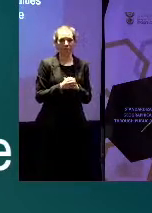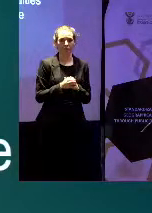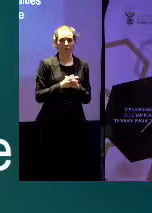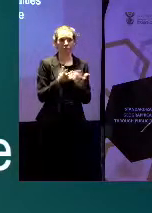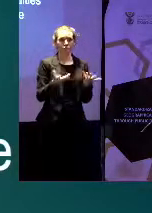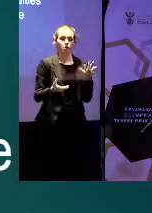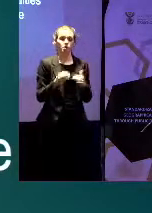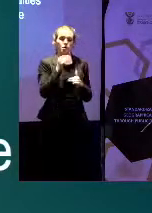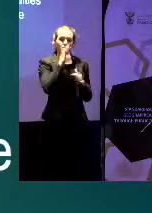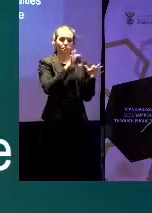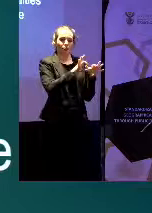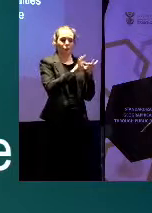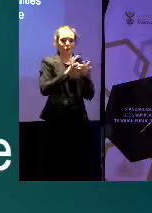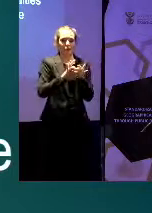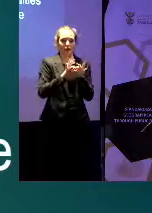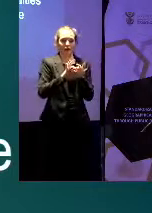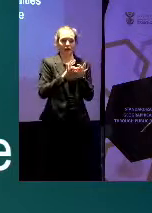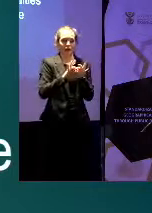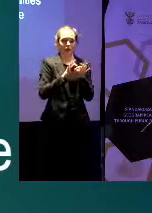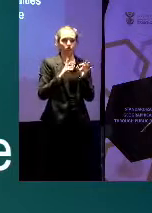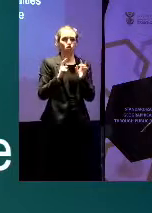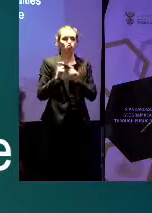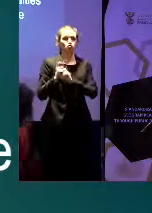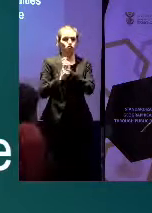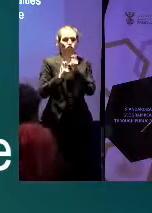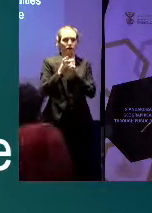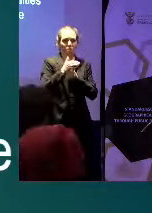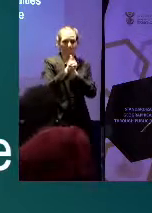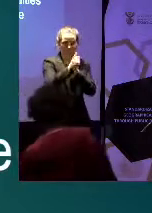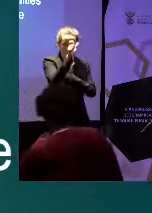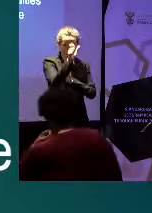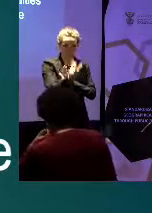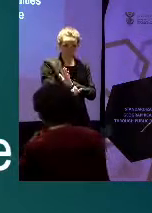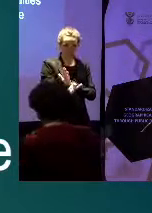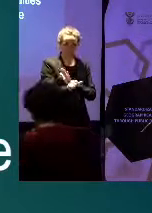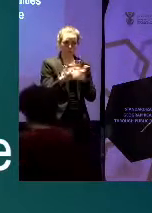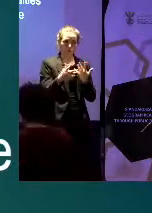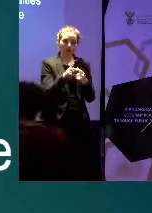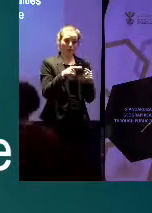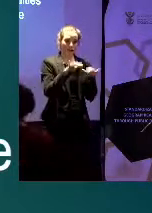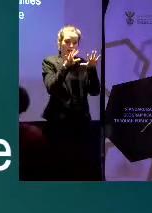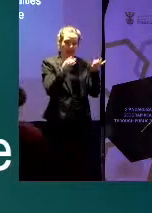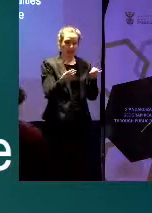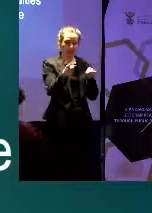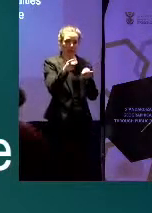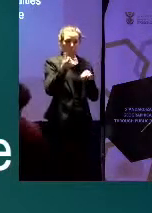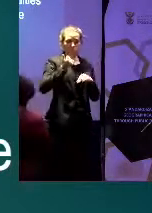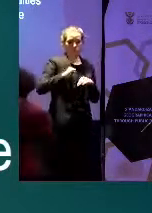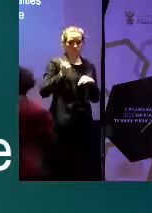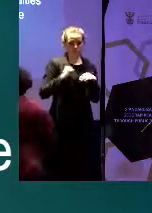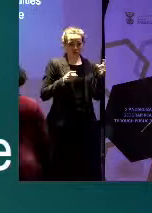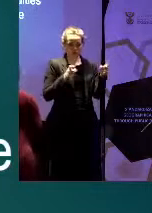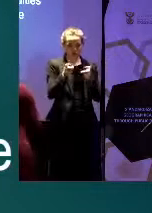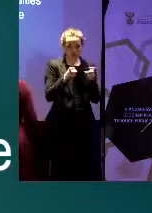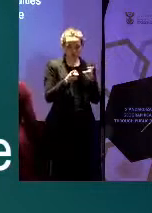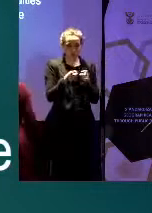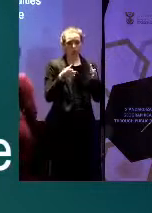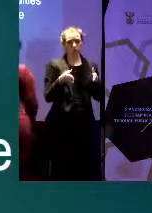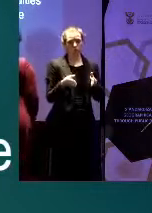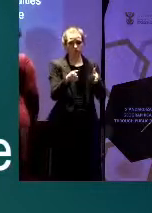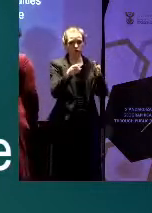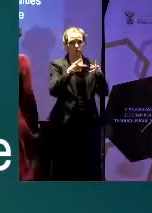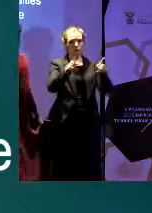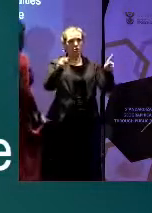of tribal leaders. And the features that fall under the control of the municipalities, those are the streets, your parks, your buildings,